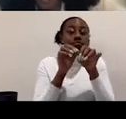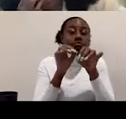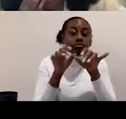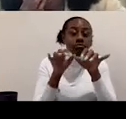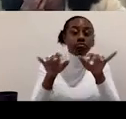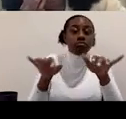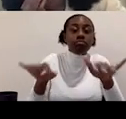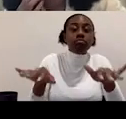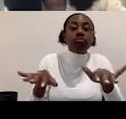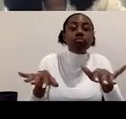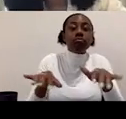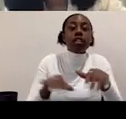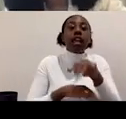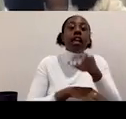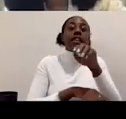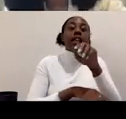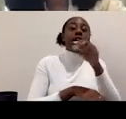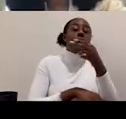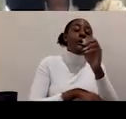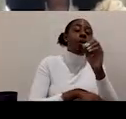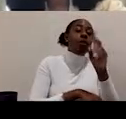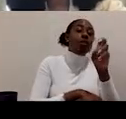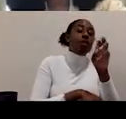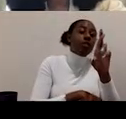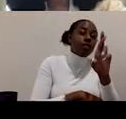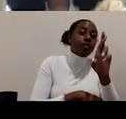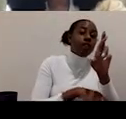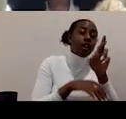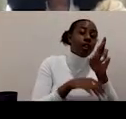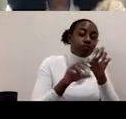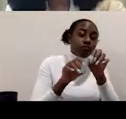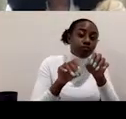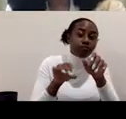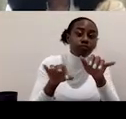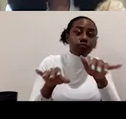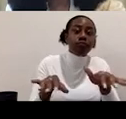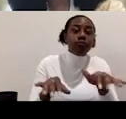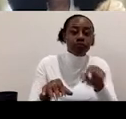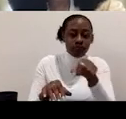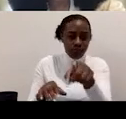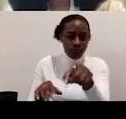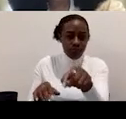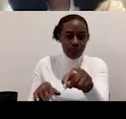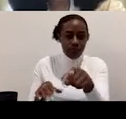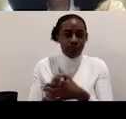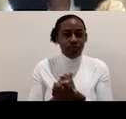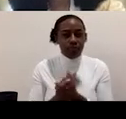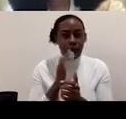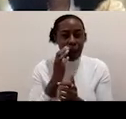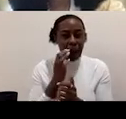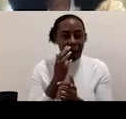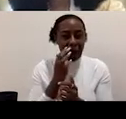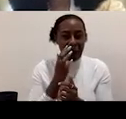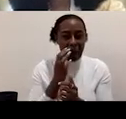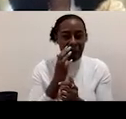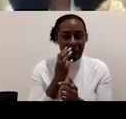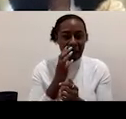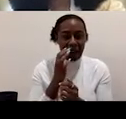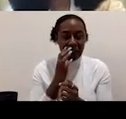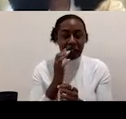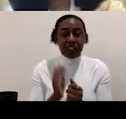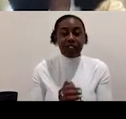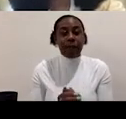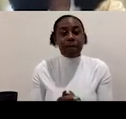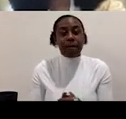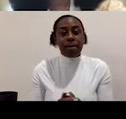Hoover issues, that constitutes what could be called a COINTELPRO document,